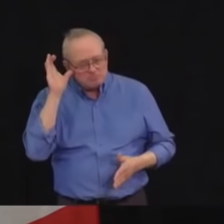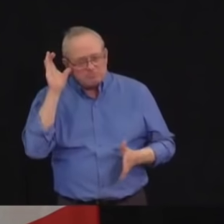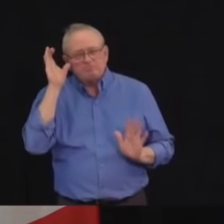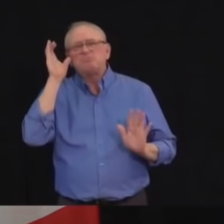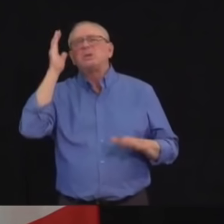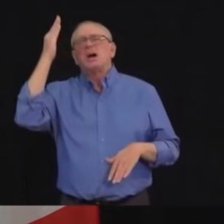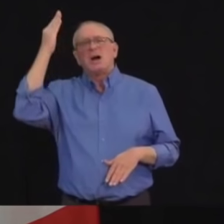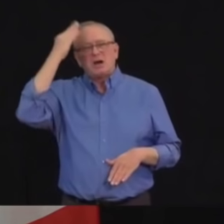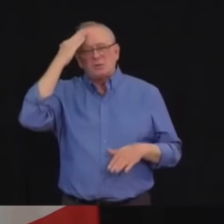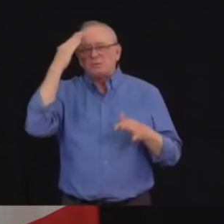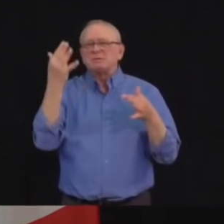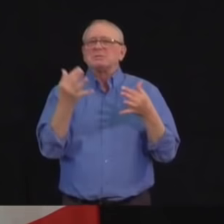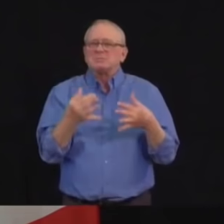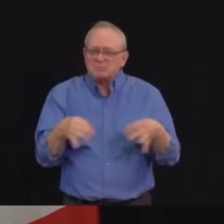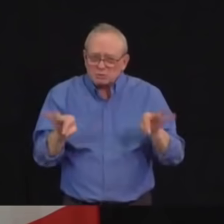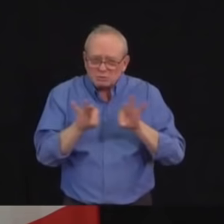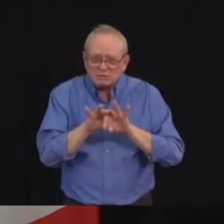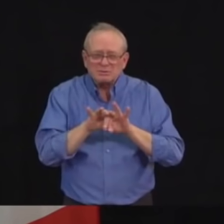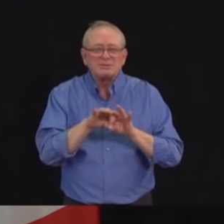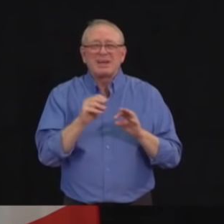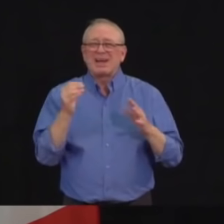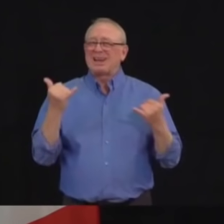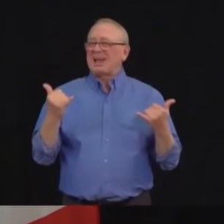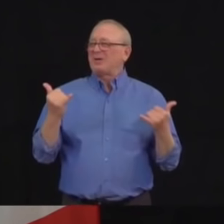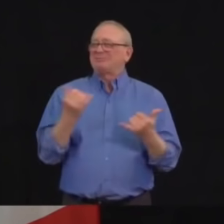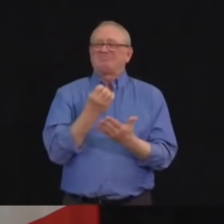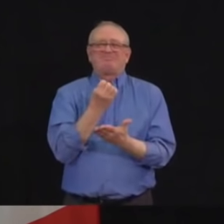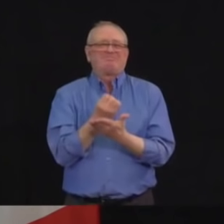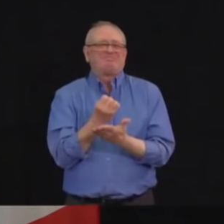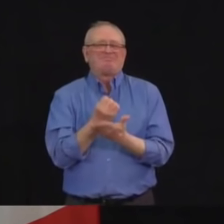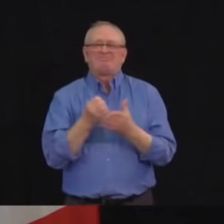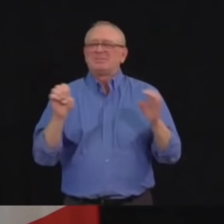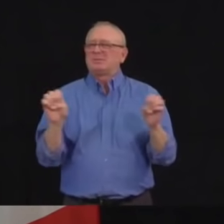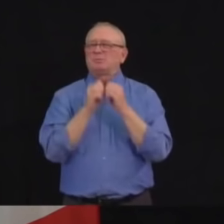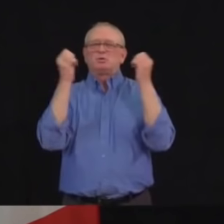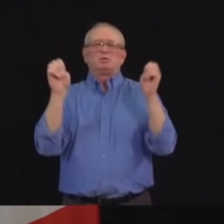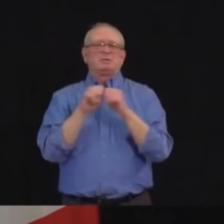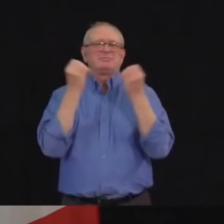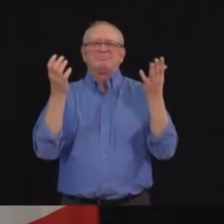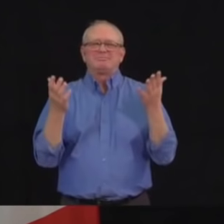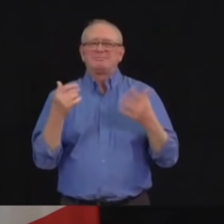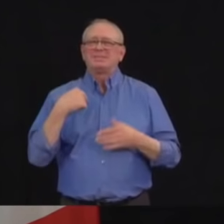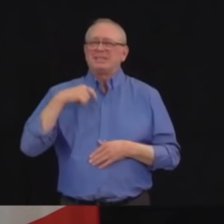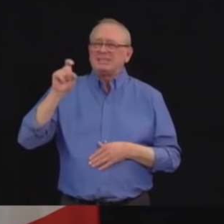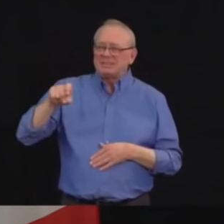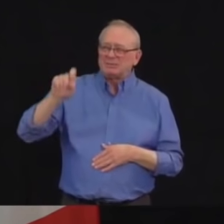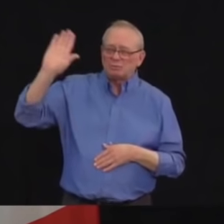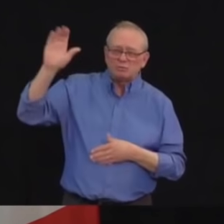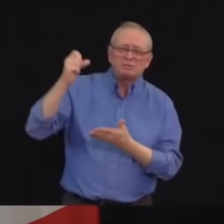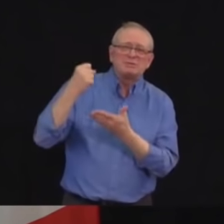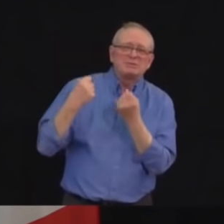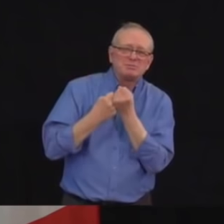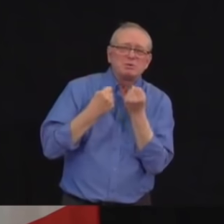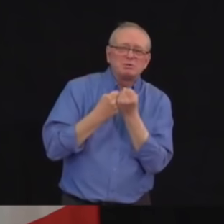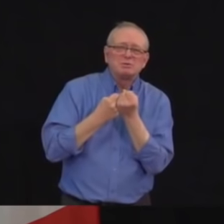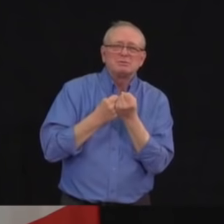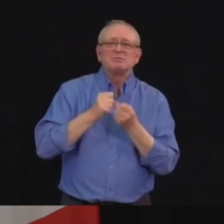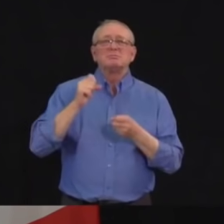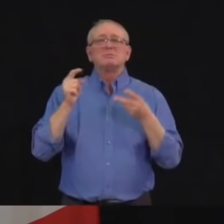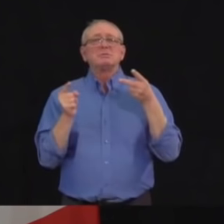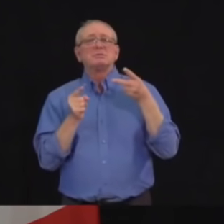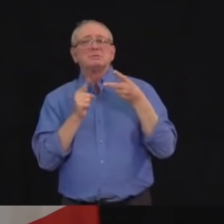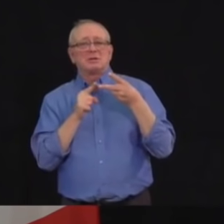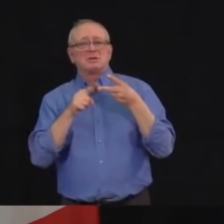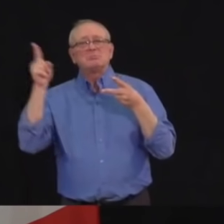especially. In addition, they announced up to $750 million to create a new proposed emissions reduction fund to